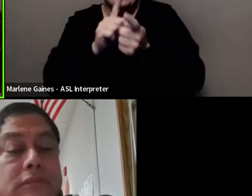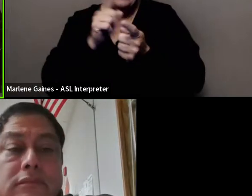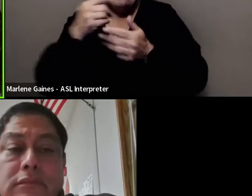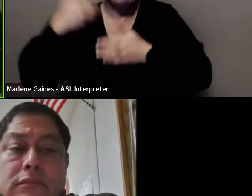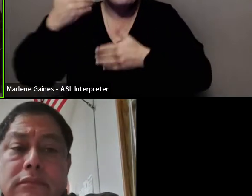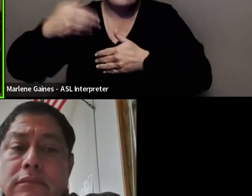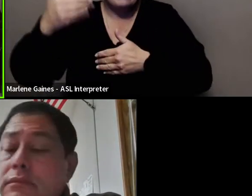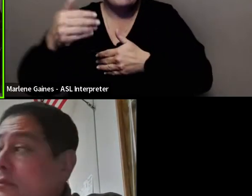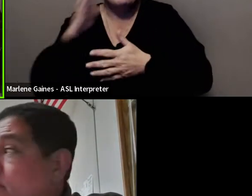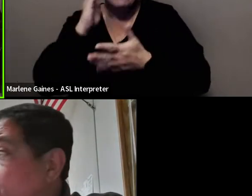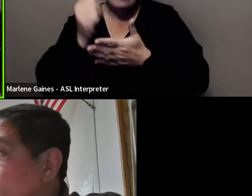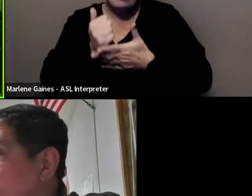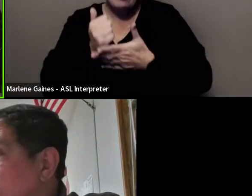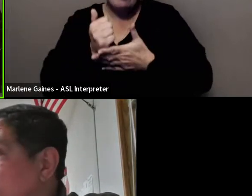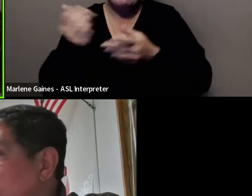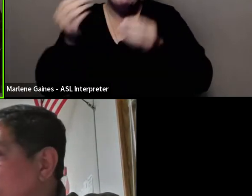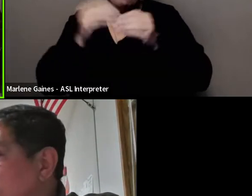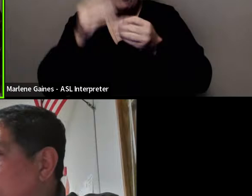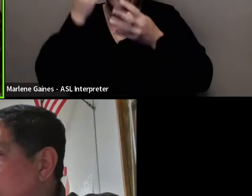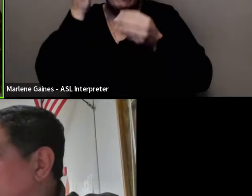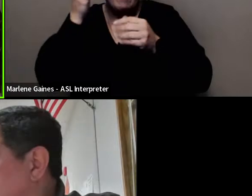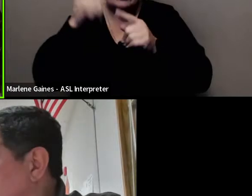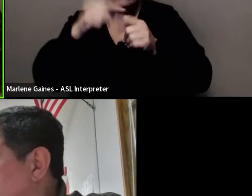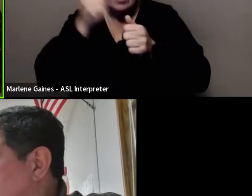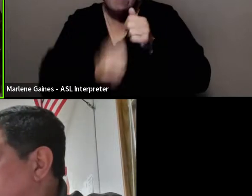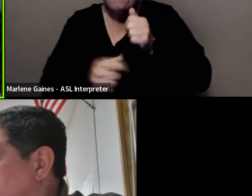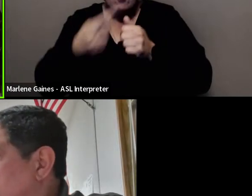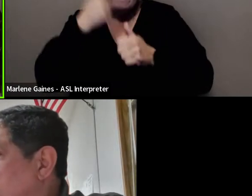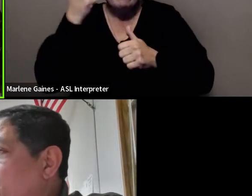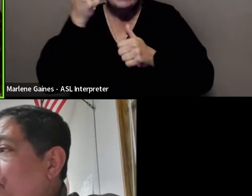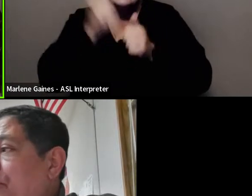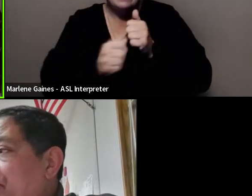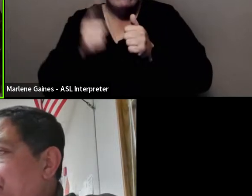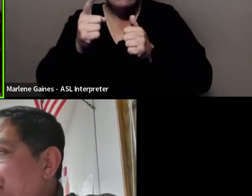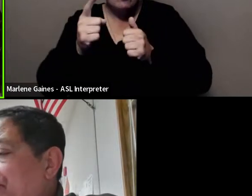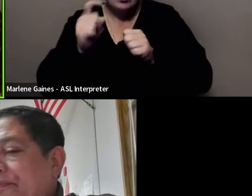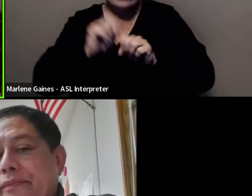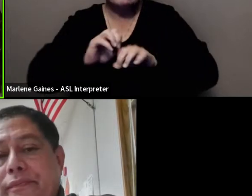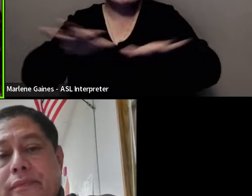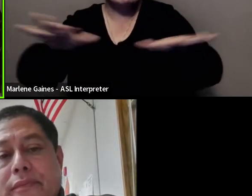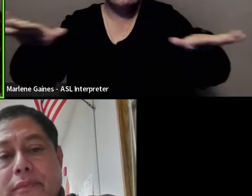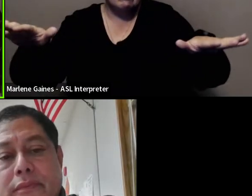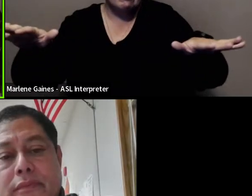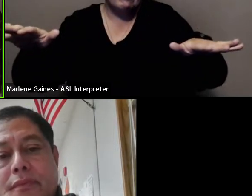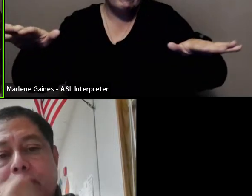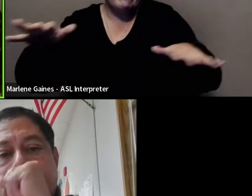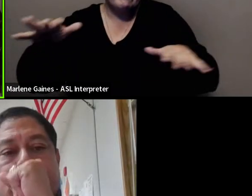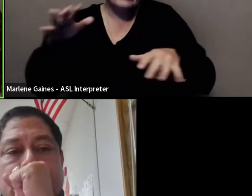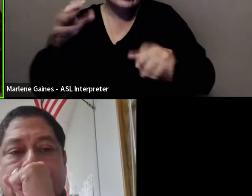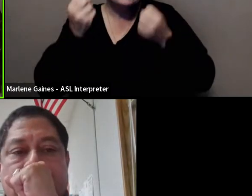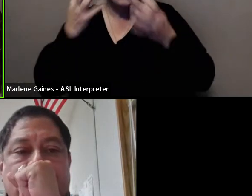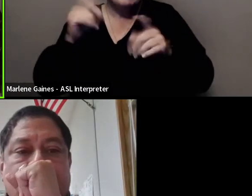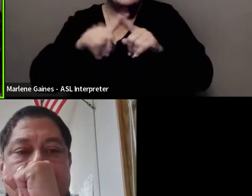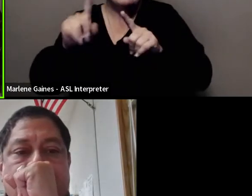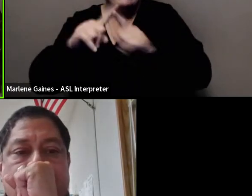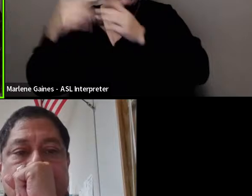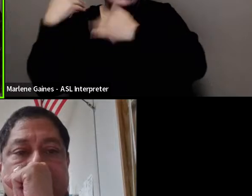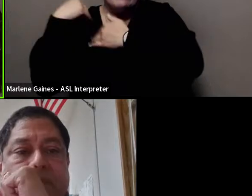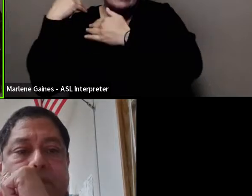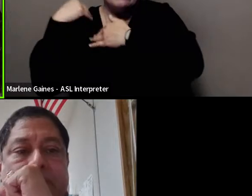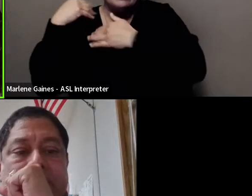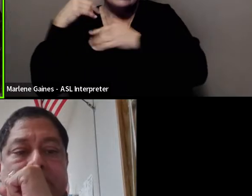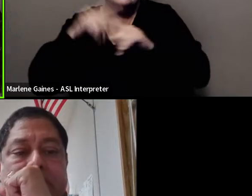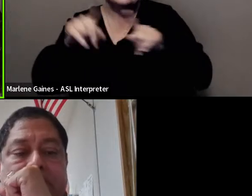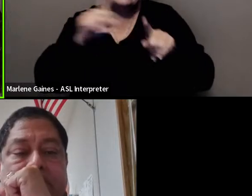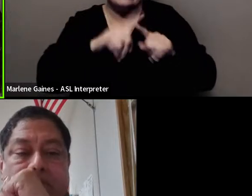would help get information down to everyone, because everyone is so spread out and has so many different responsibilities at